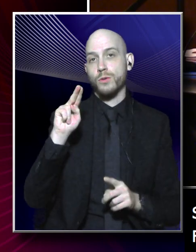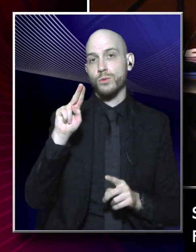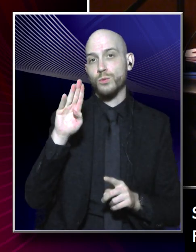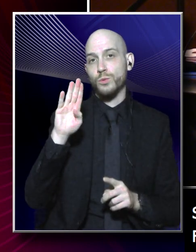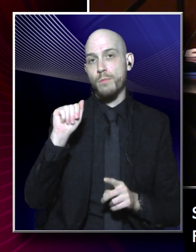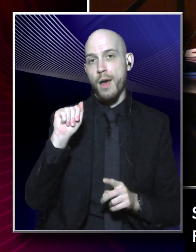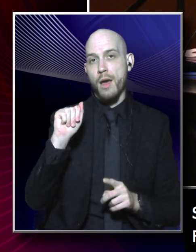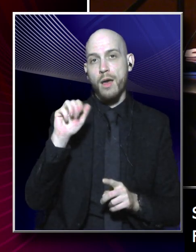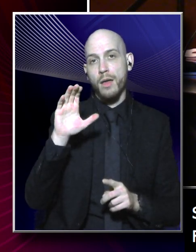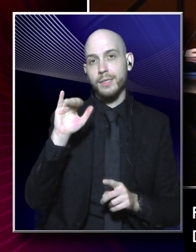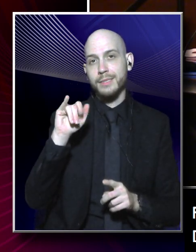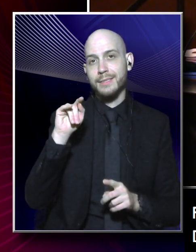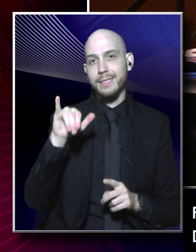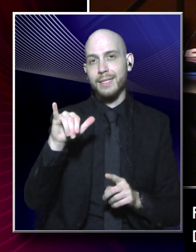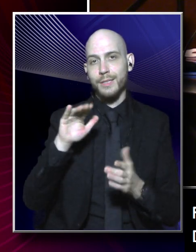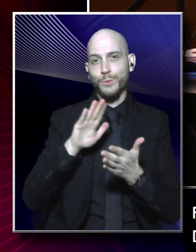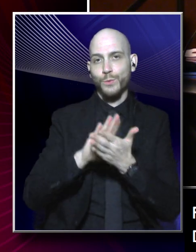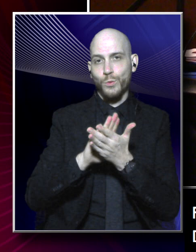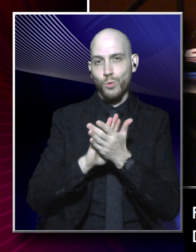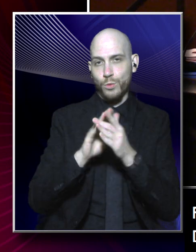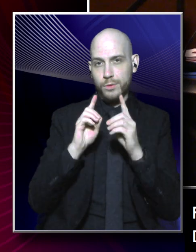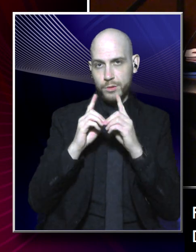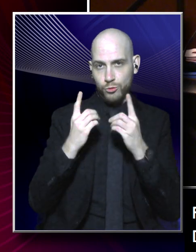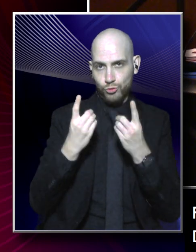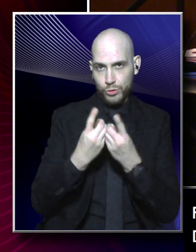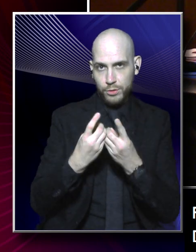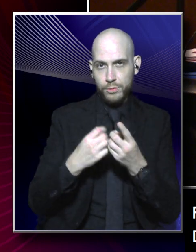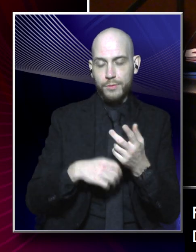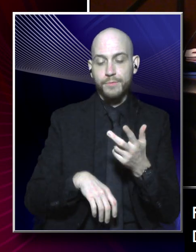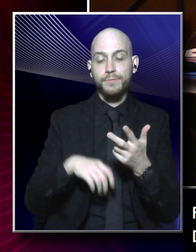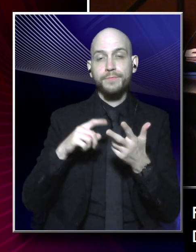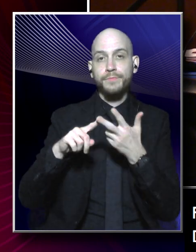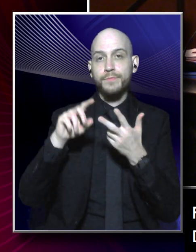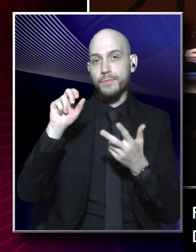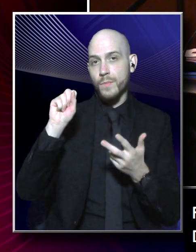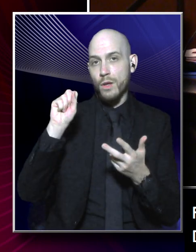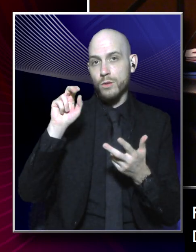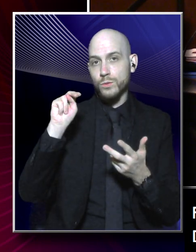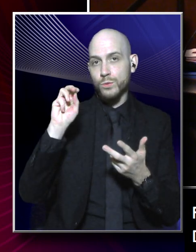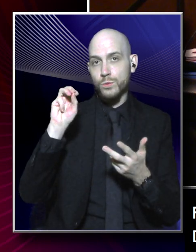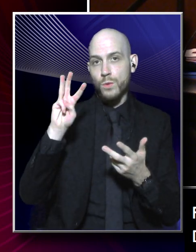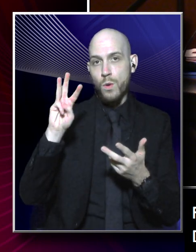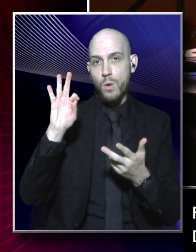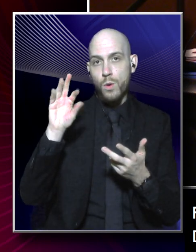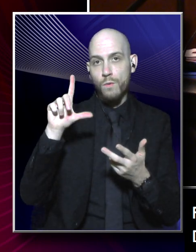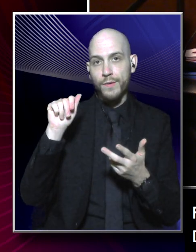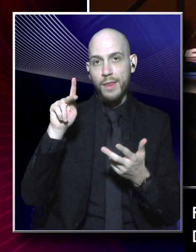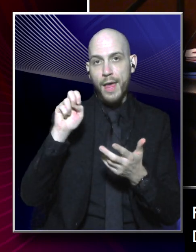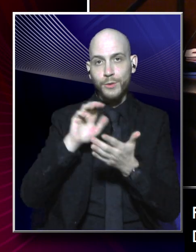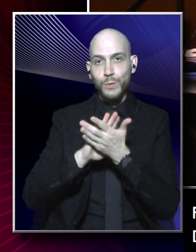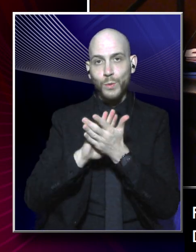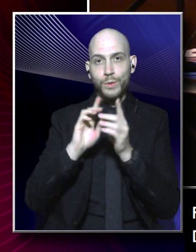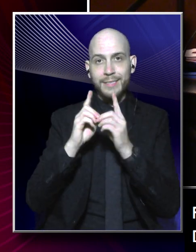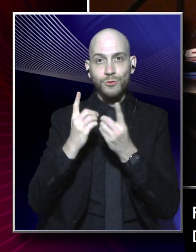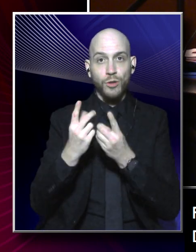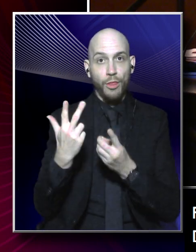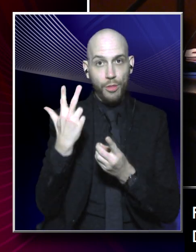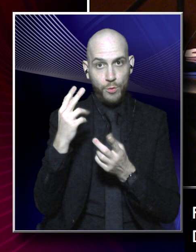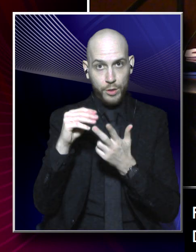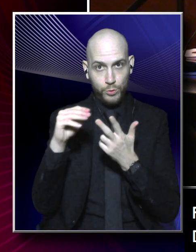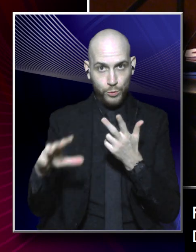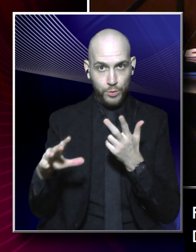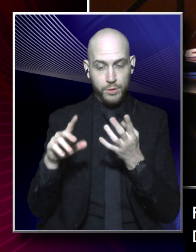Districts. We have 3 from Snowflake School District and another 3 from